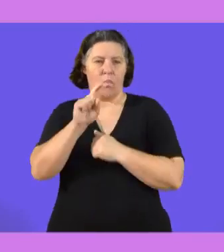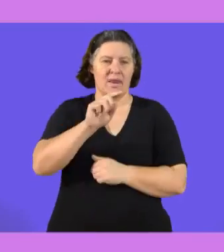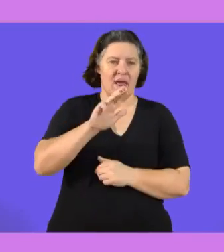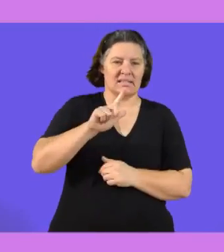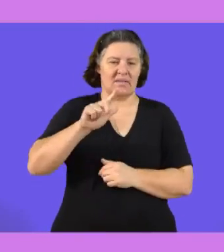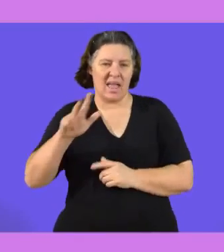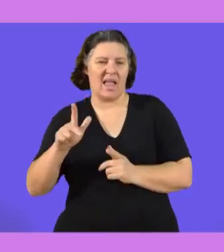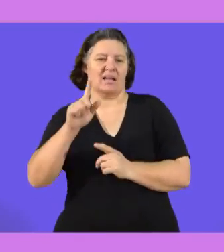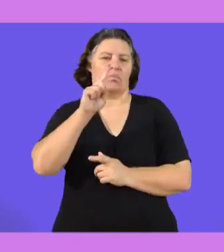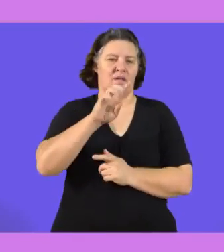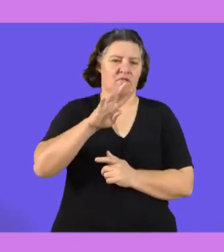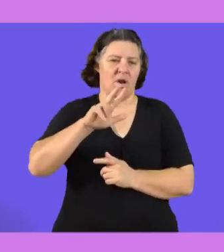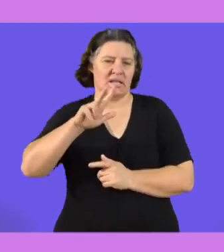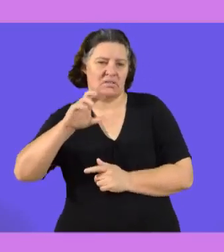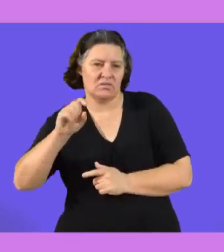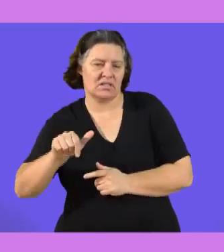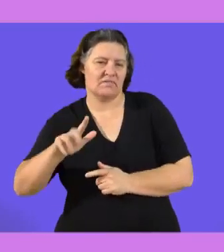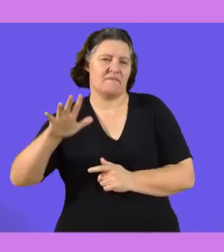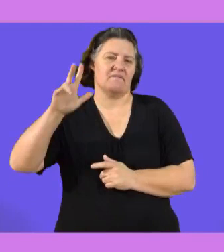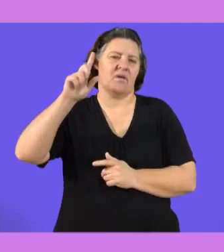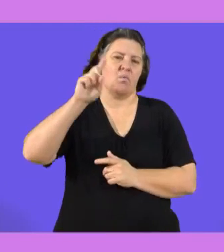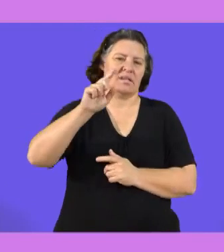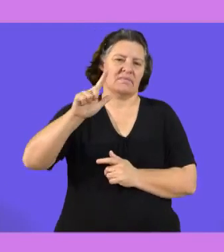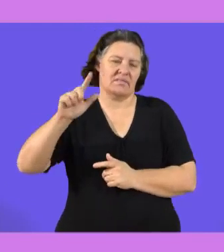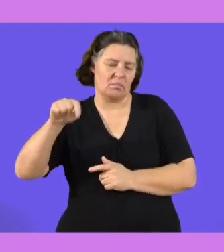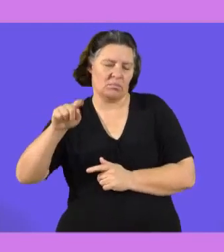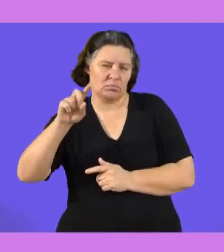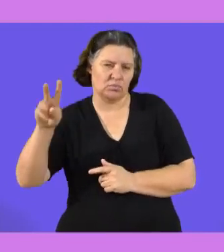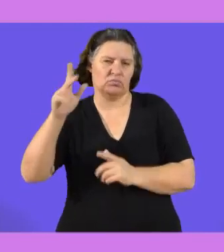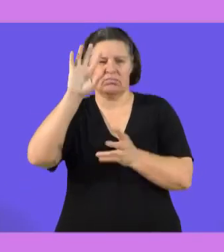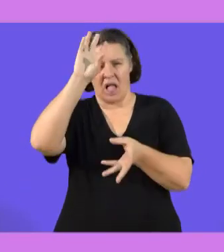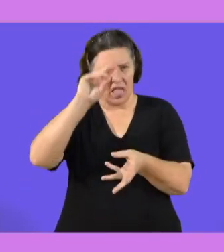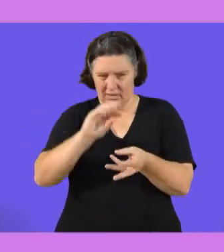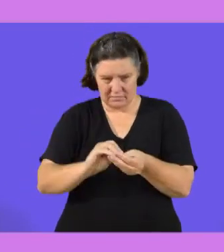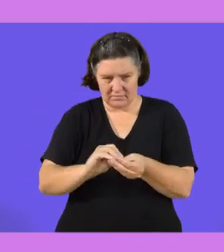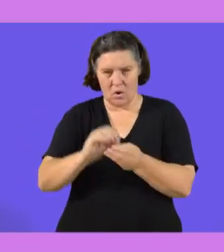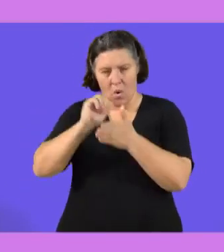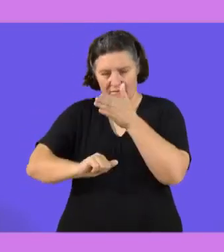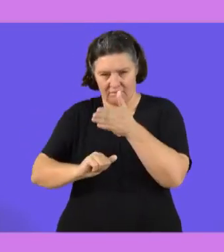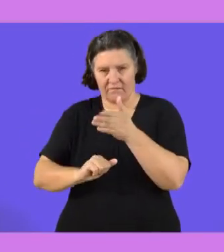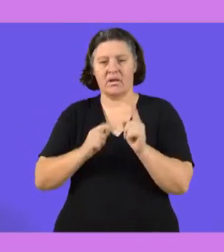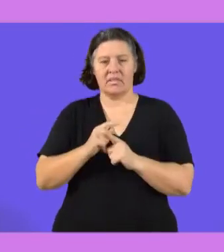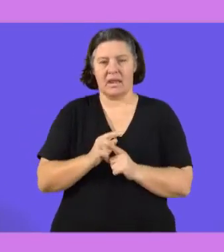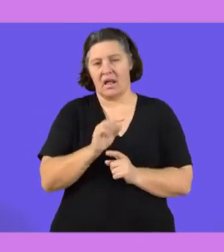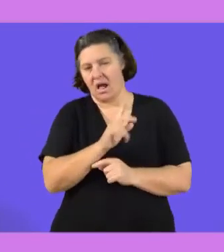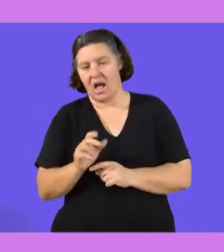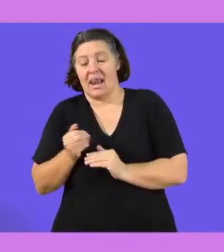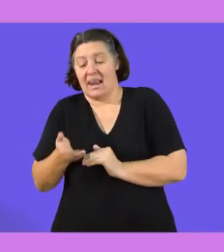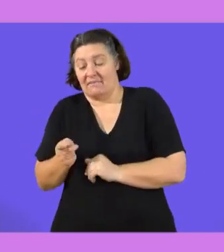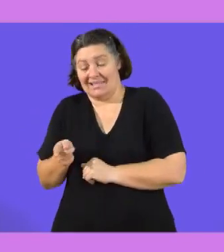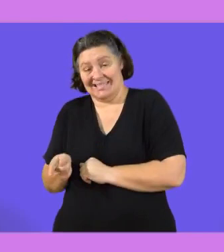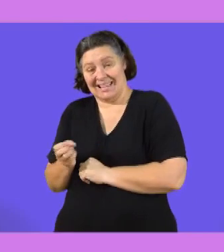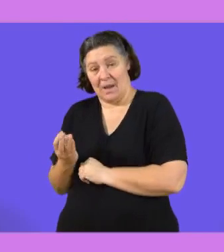1,978 Rand. And then lastly, minus 1,480 Rand and 65 cents.